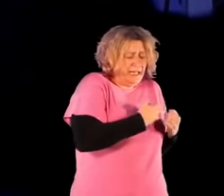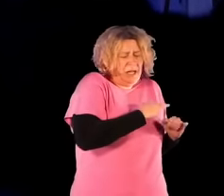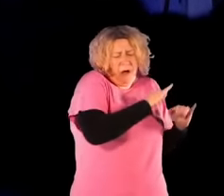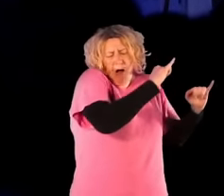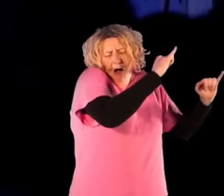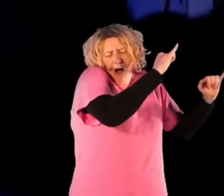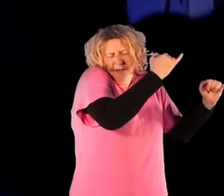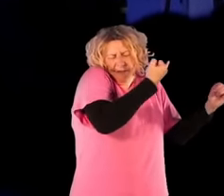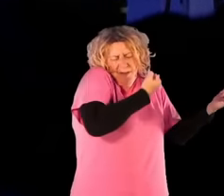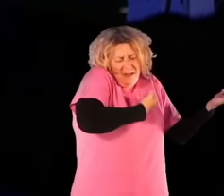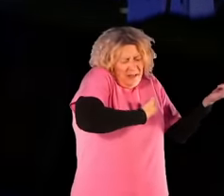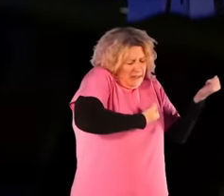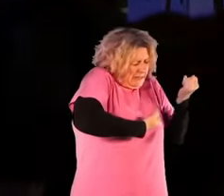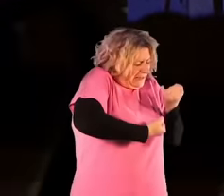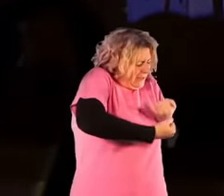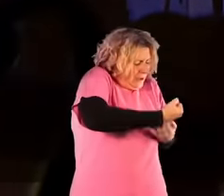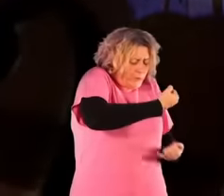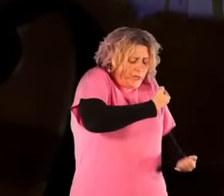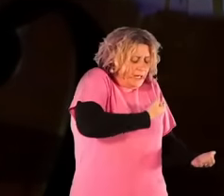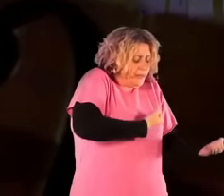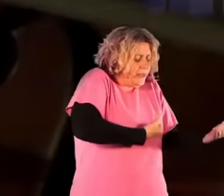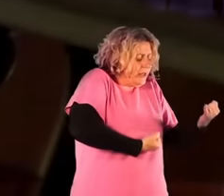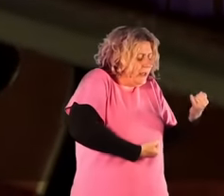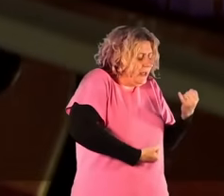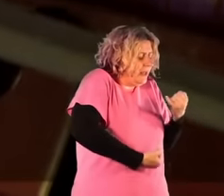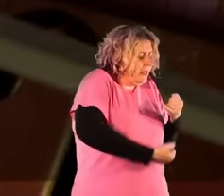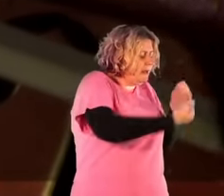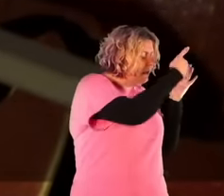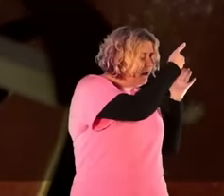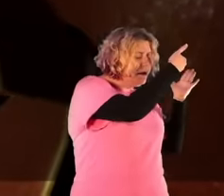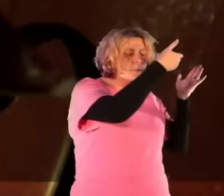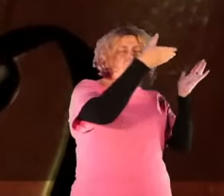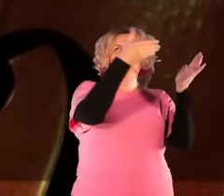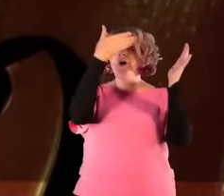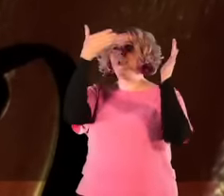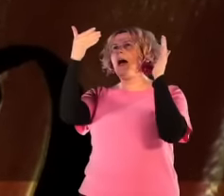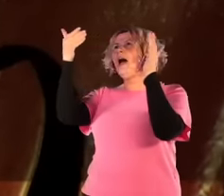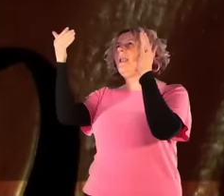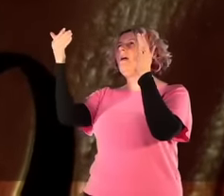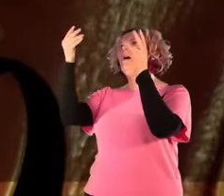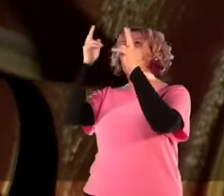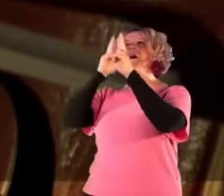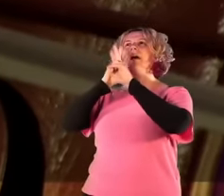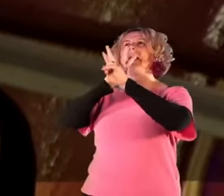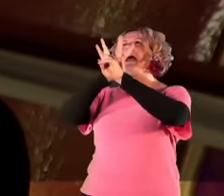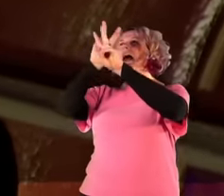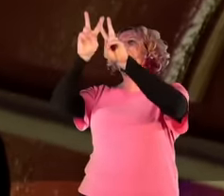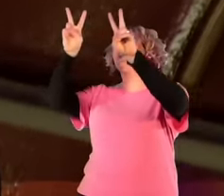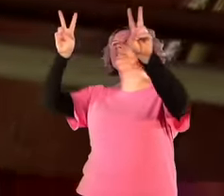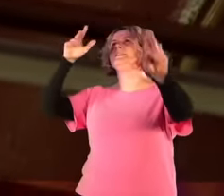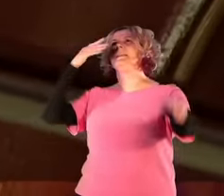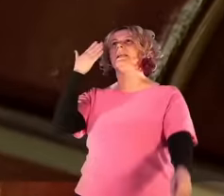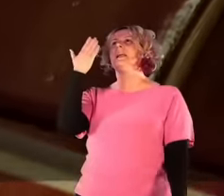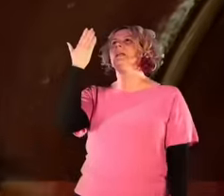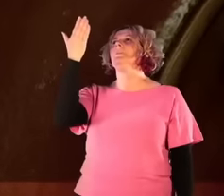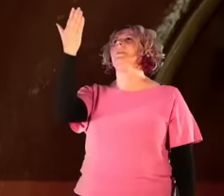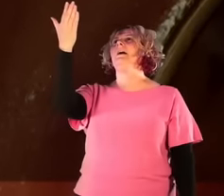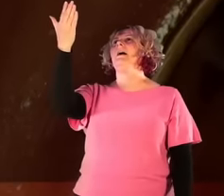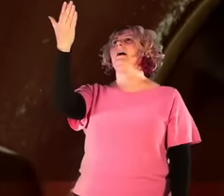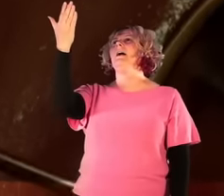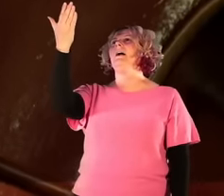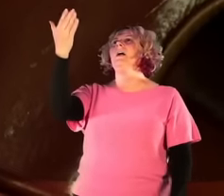tells me of the guilt within. Upward I look and see